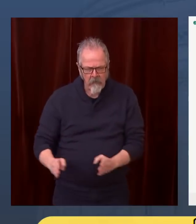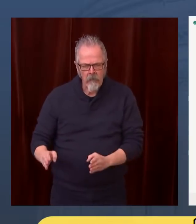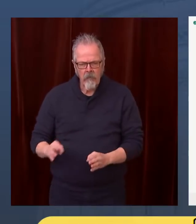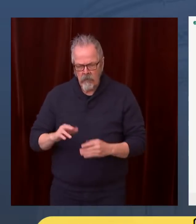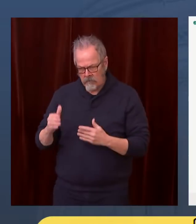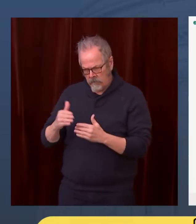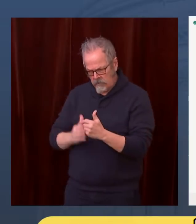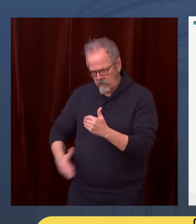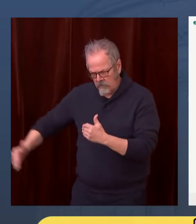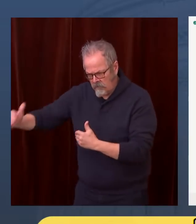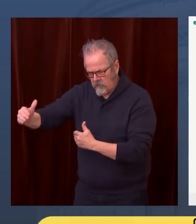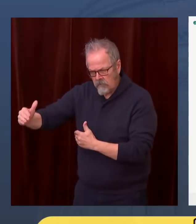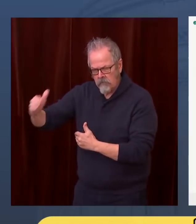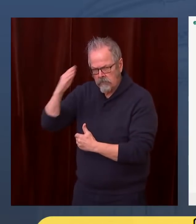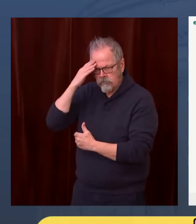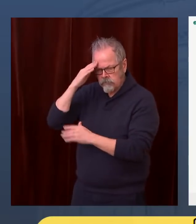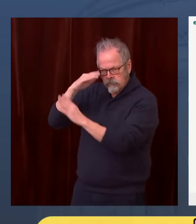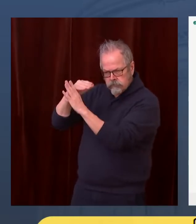the governor.